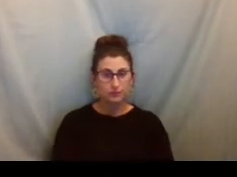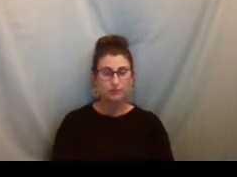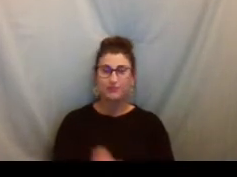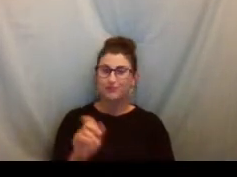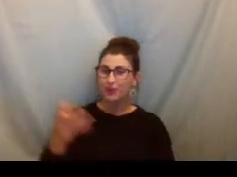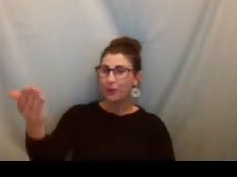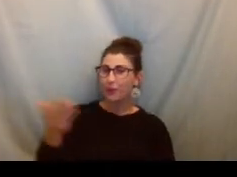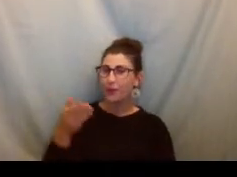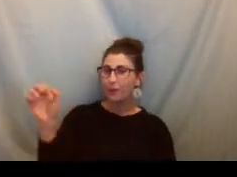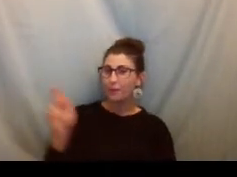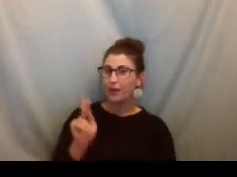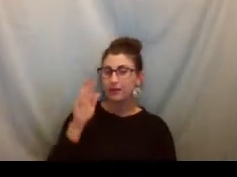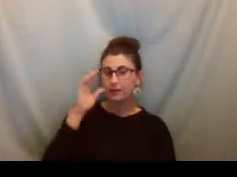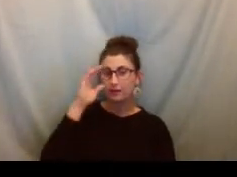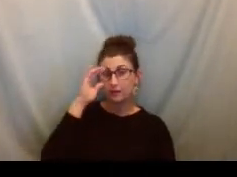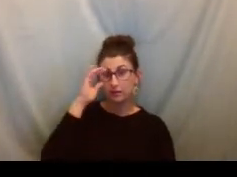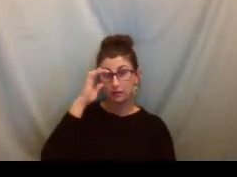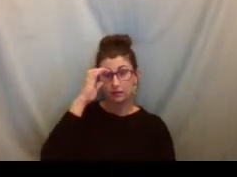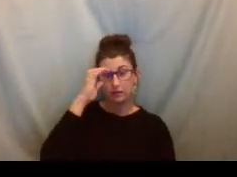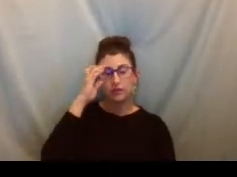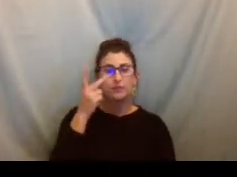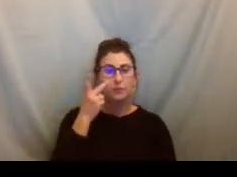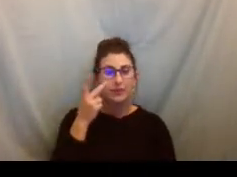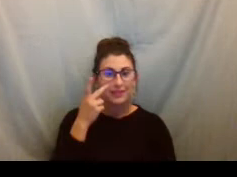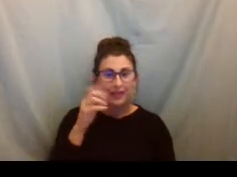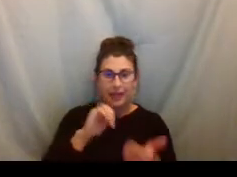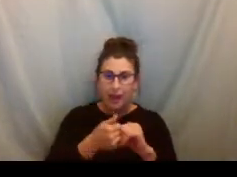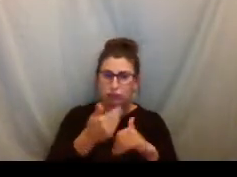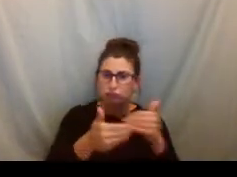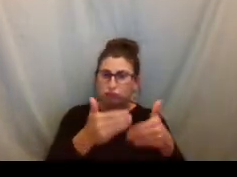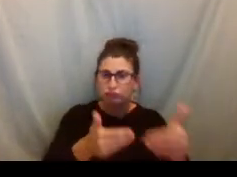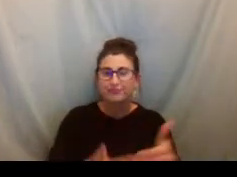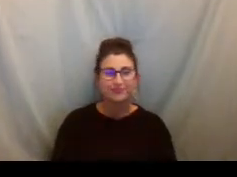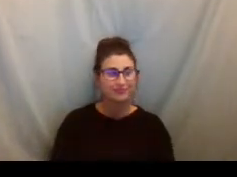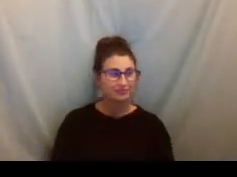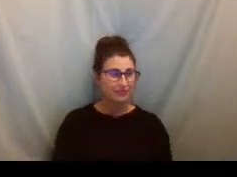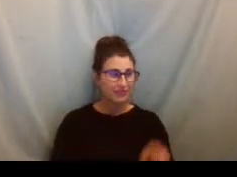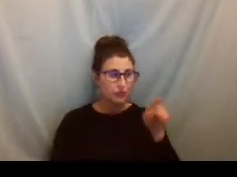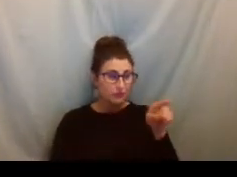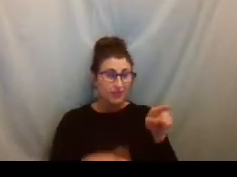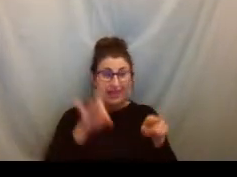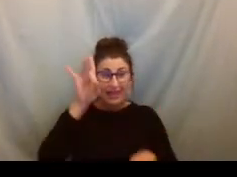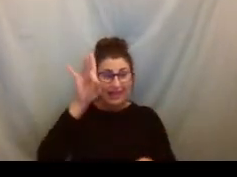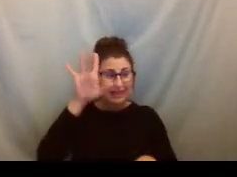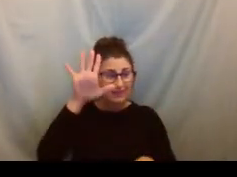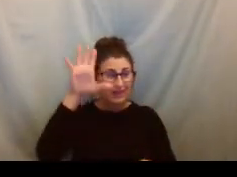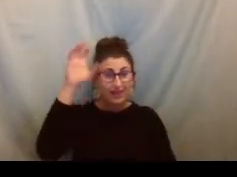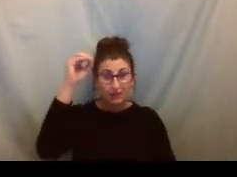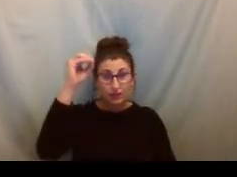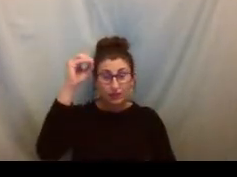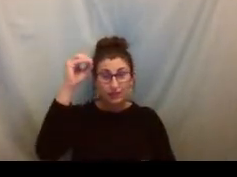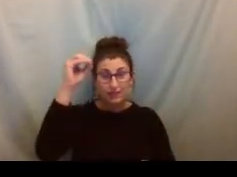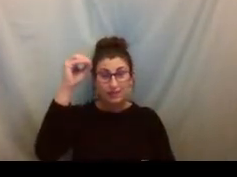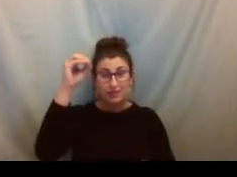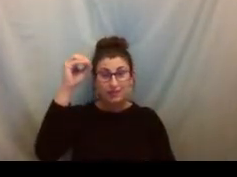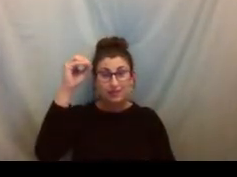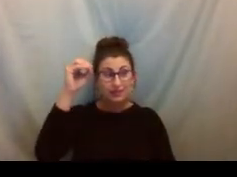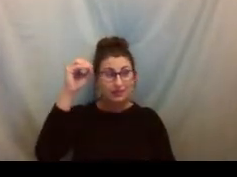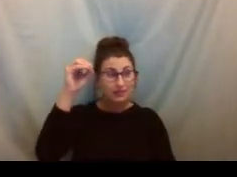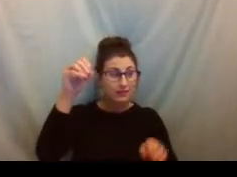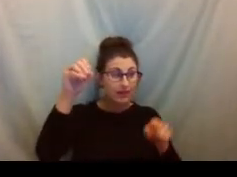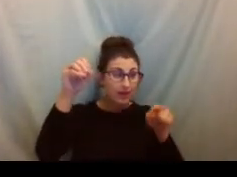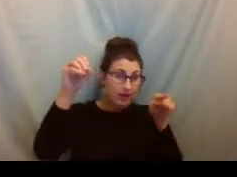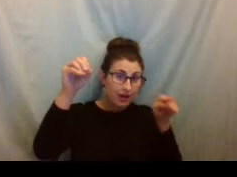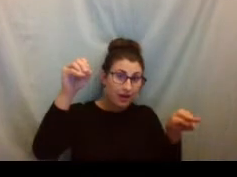All right, welcome back. Let's see how you did. So if this is 85 degrees due to vertical